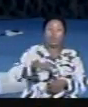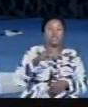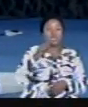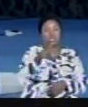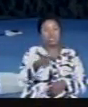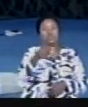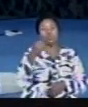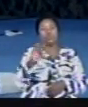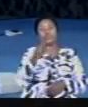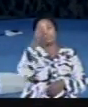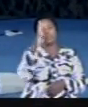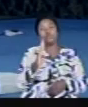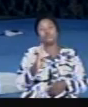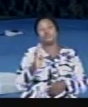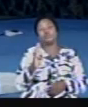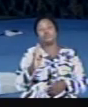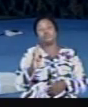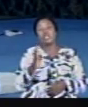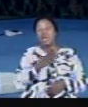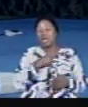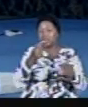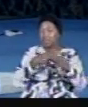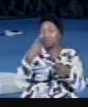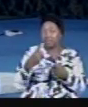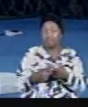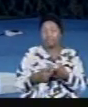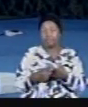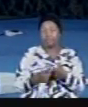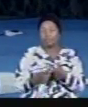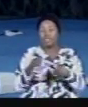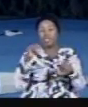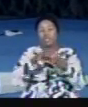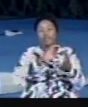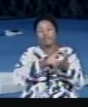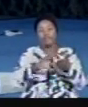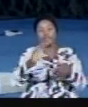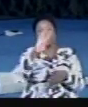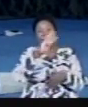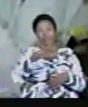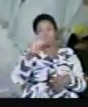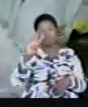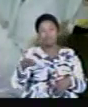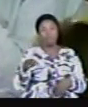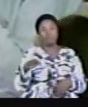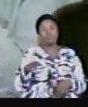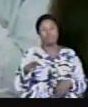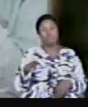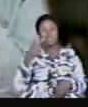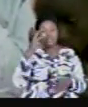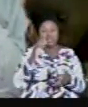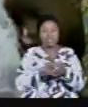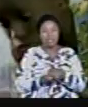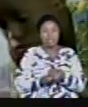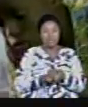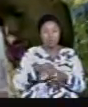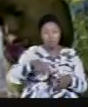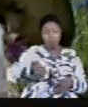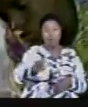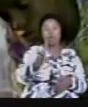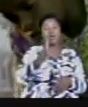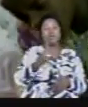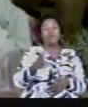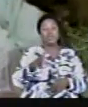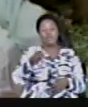God. And then in verse 44, look at that. While Peter yet